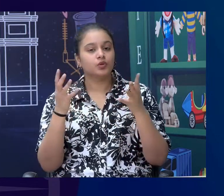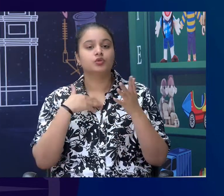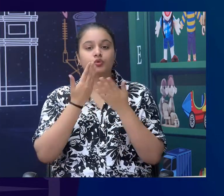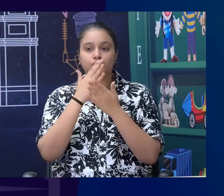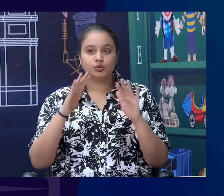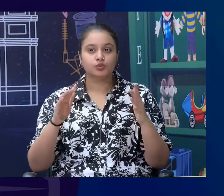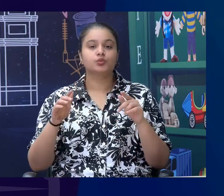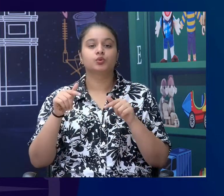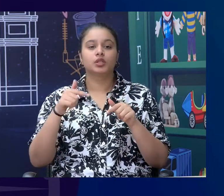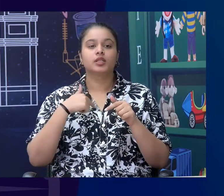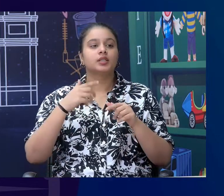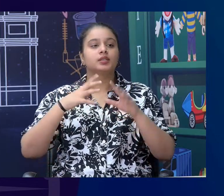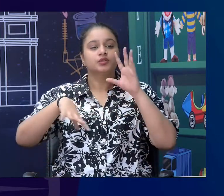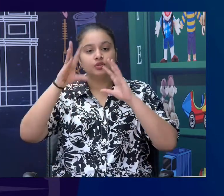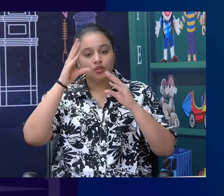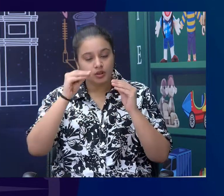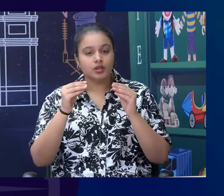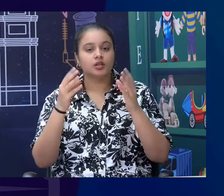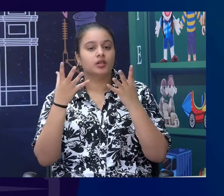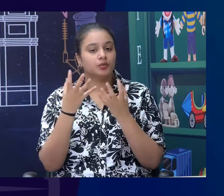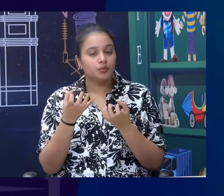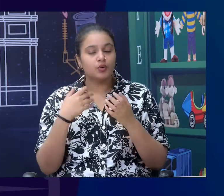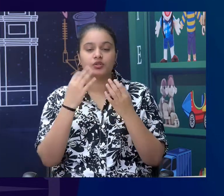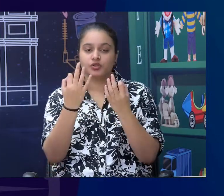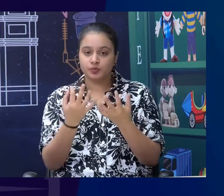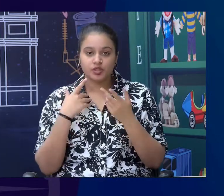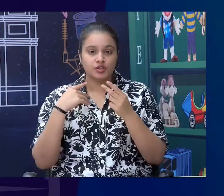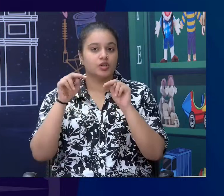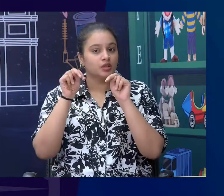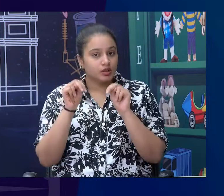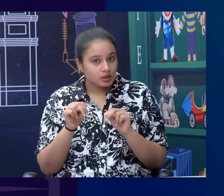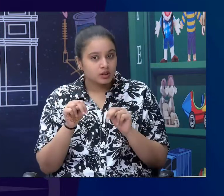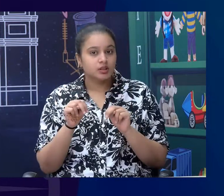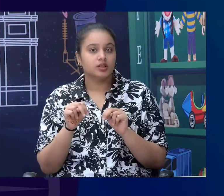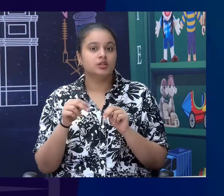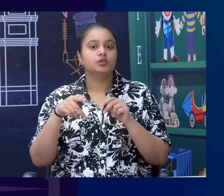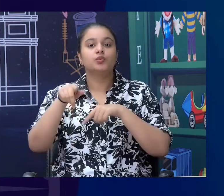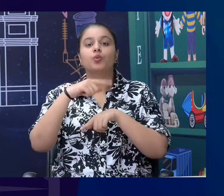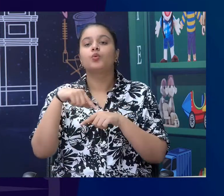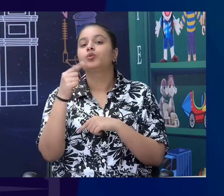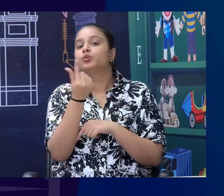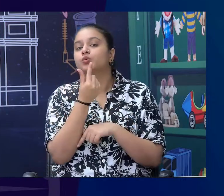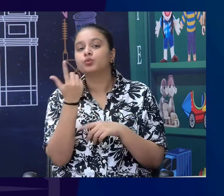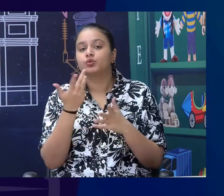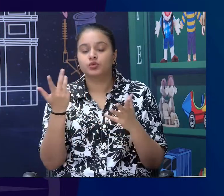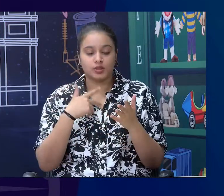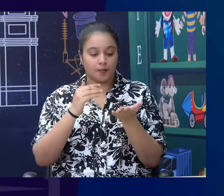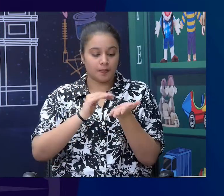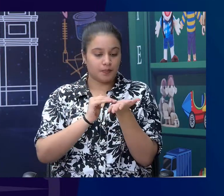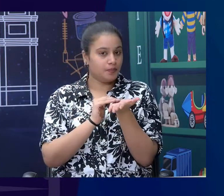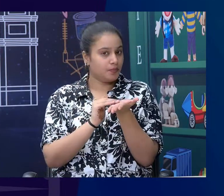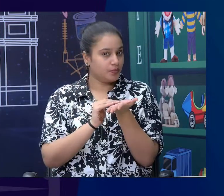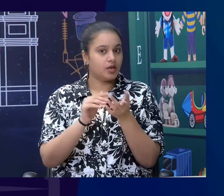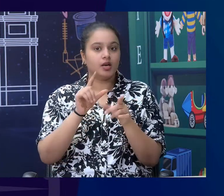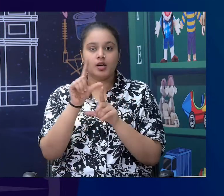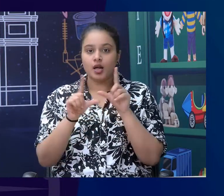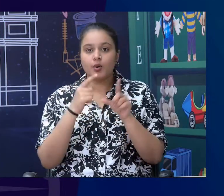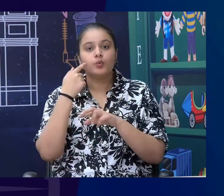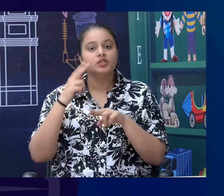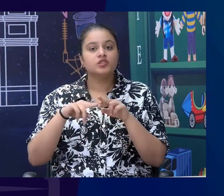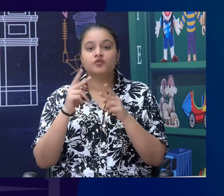study but have special needs, for them they use Braille language, especially if they cannot